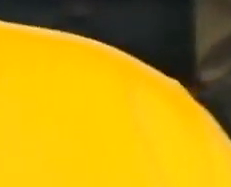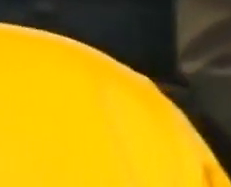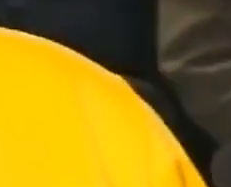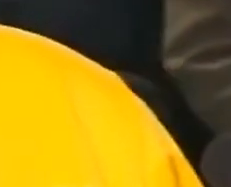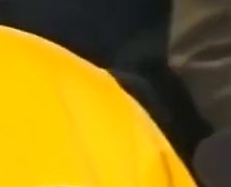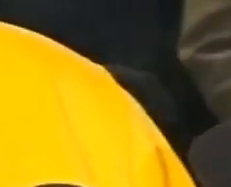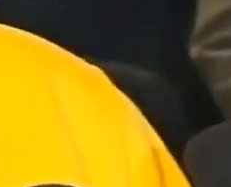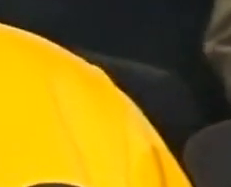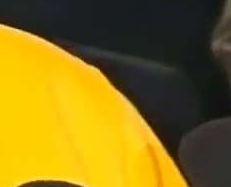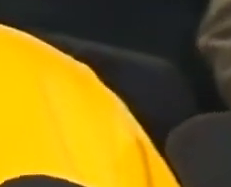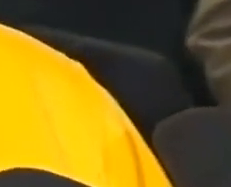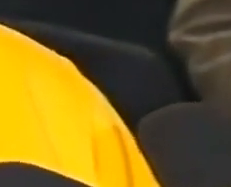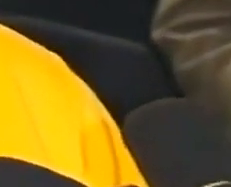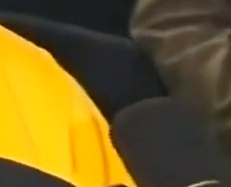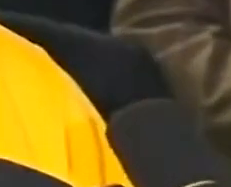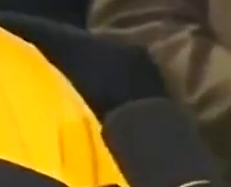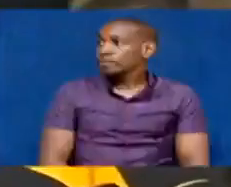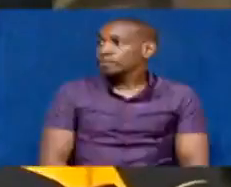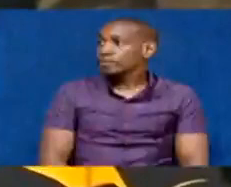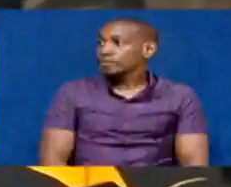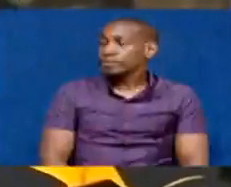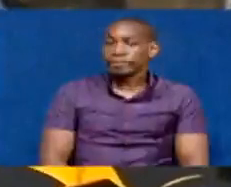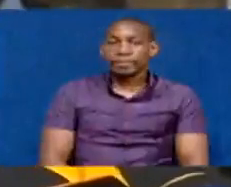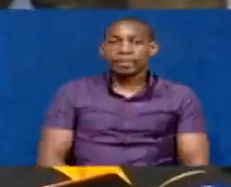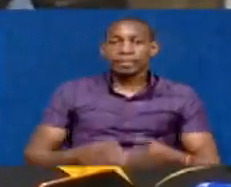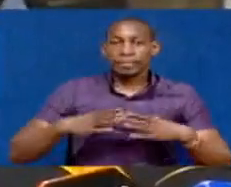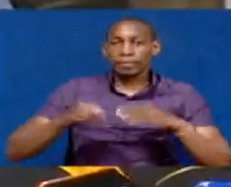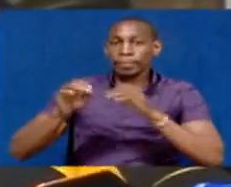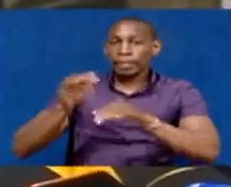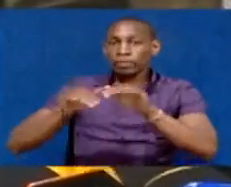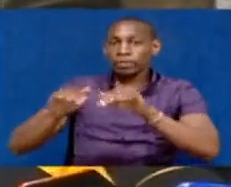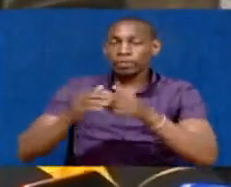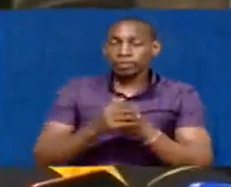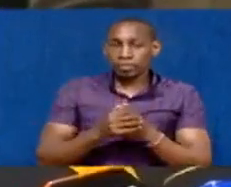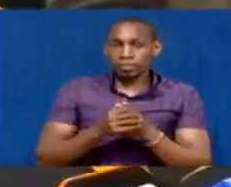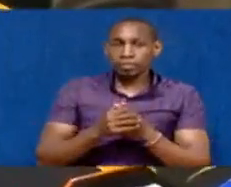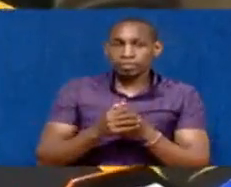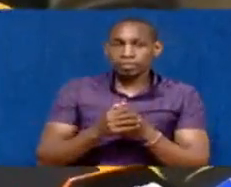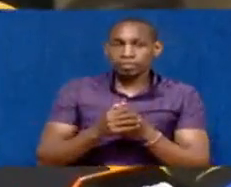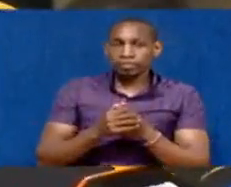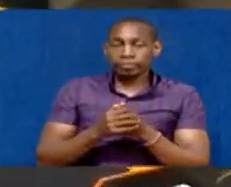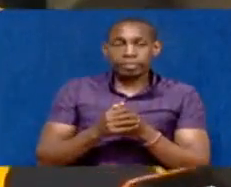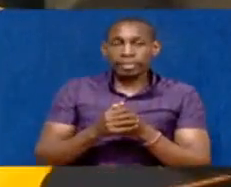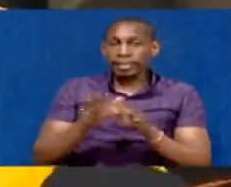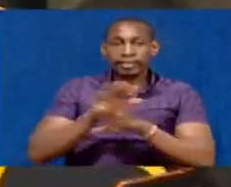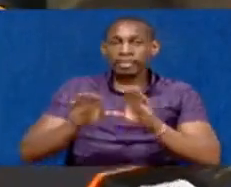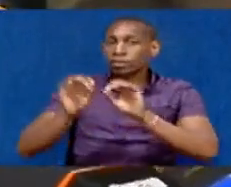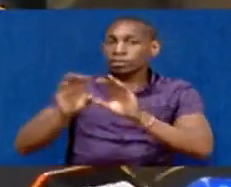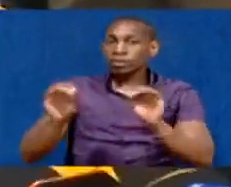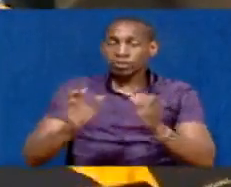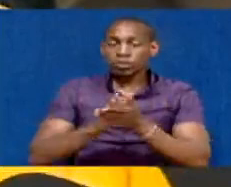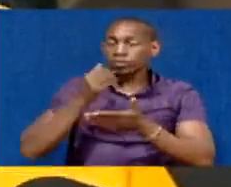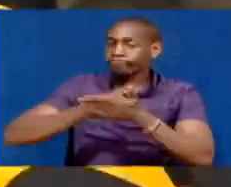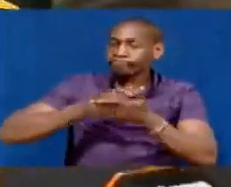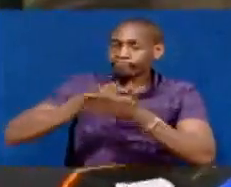please, for those of us who lost this election, it is not all that lost. You